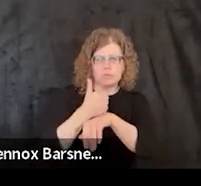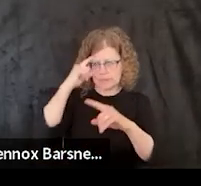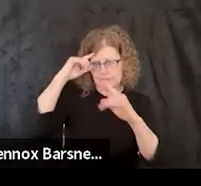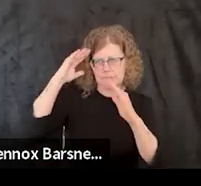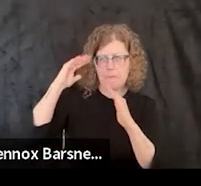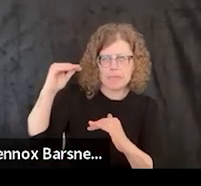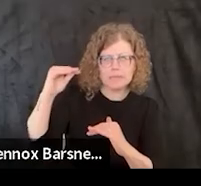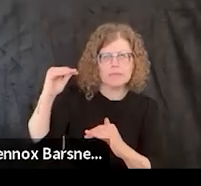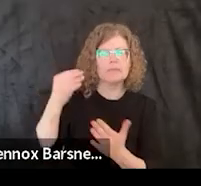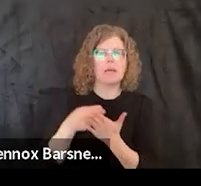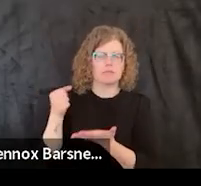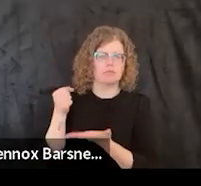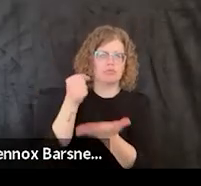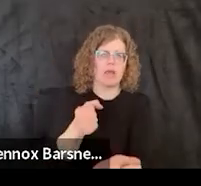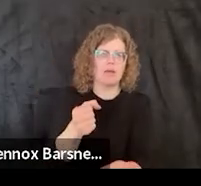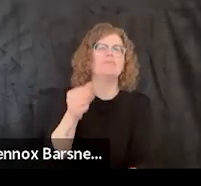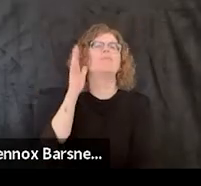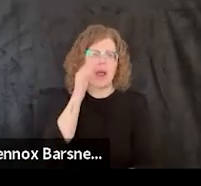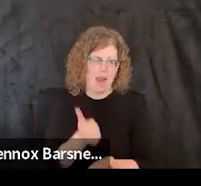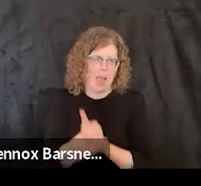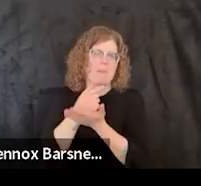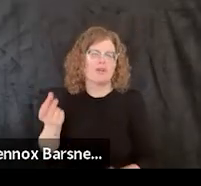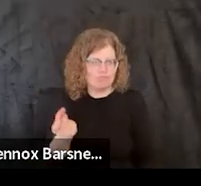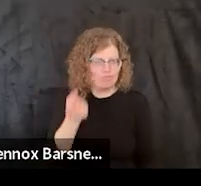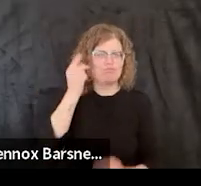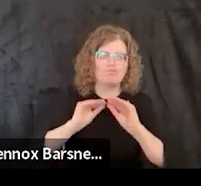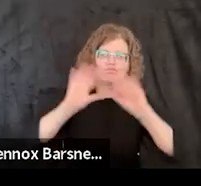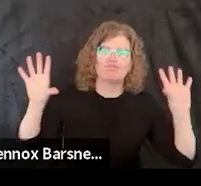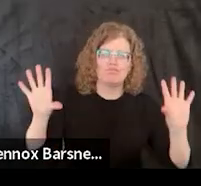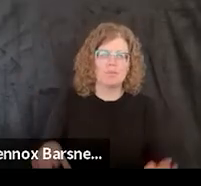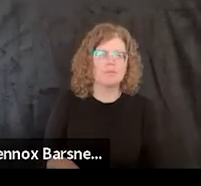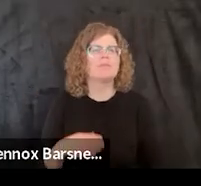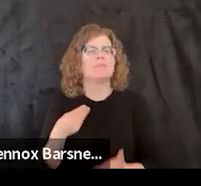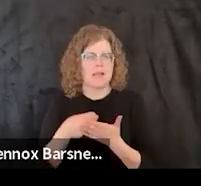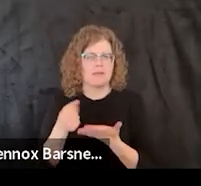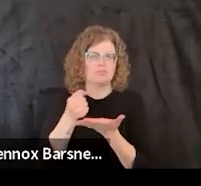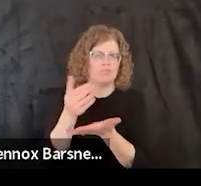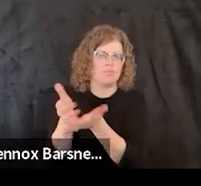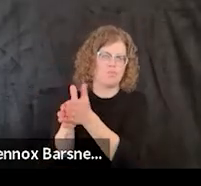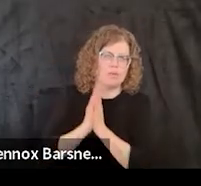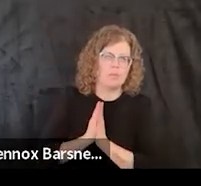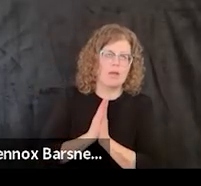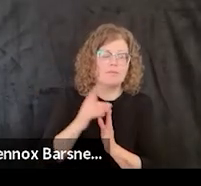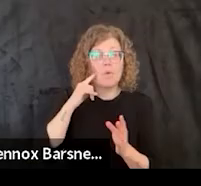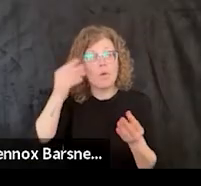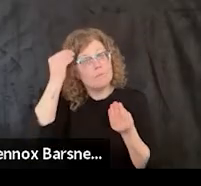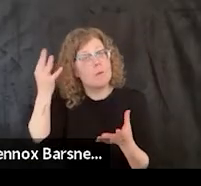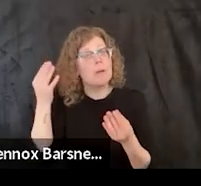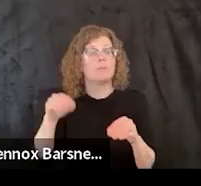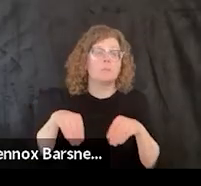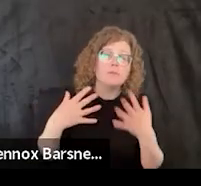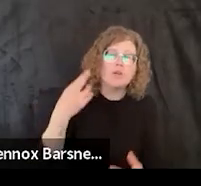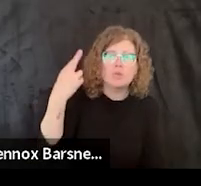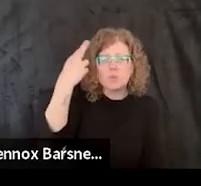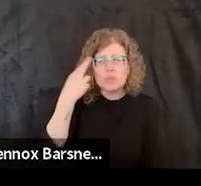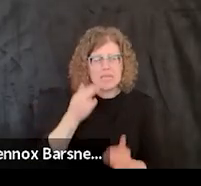the stage for their understanding of the rest of your grant. You want to include information or rationale for how you came to